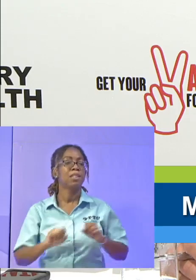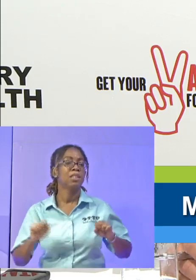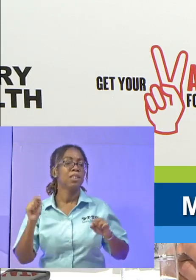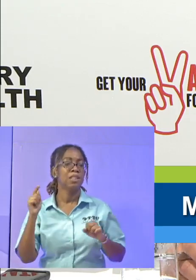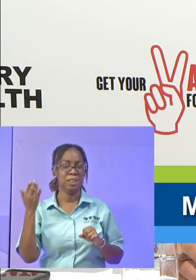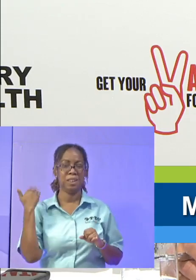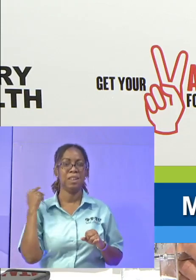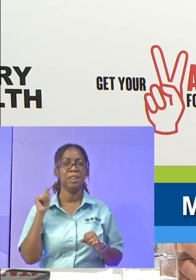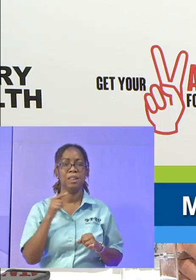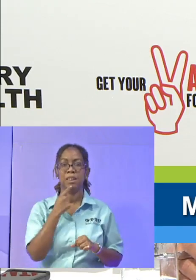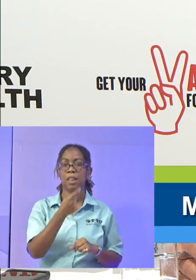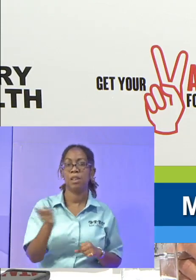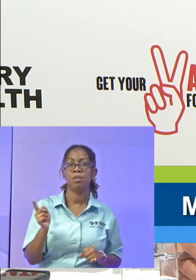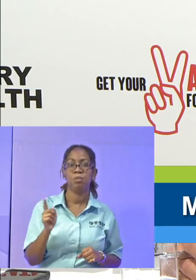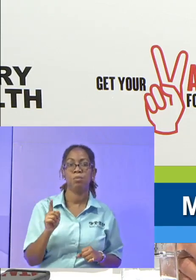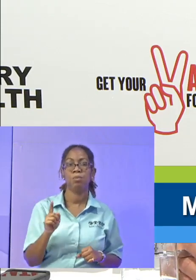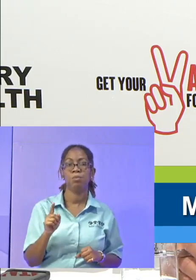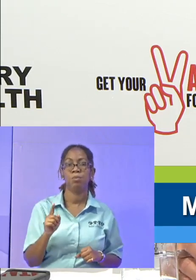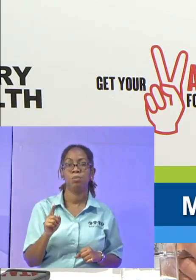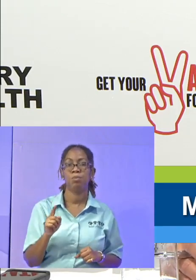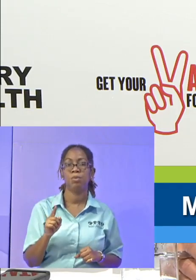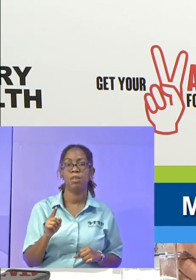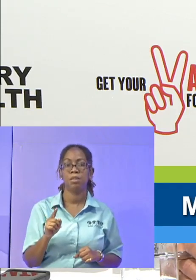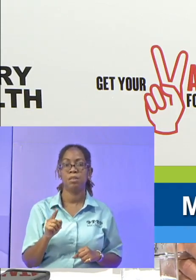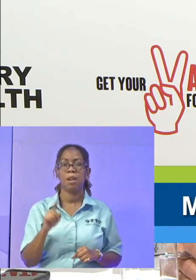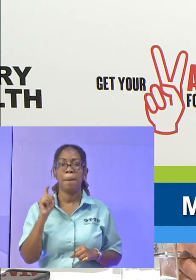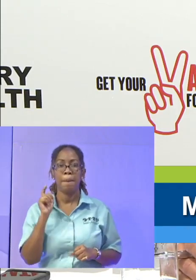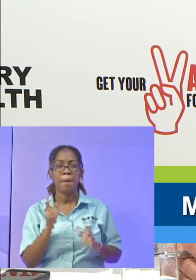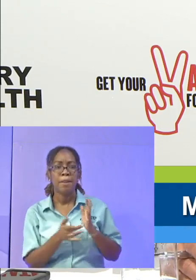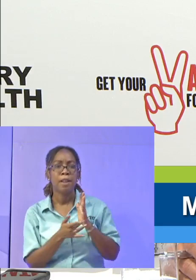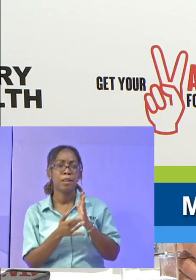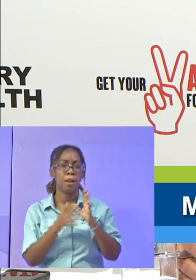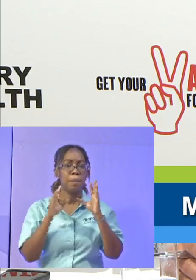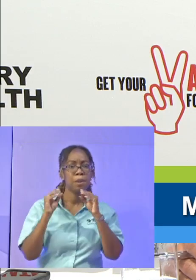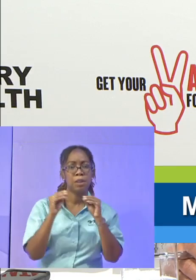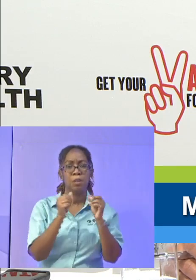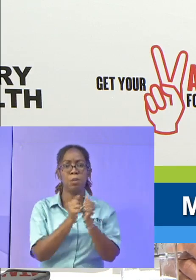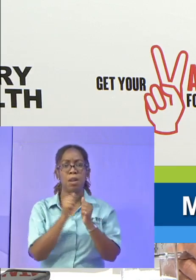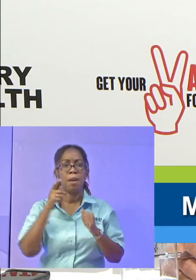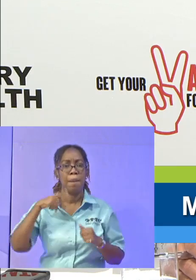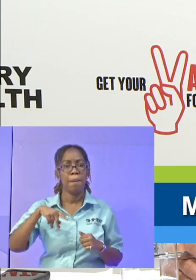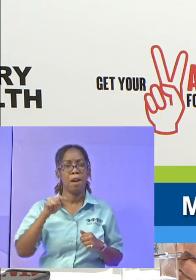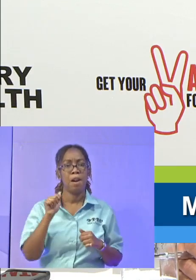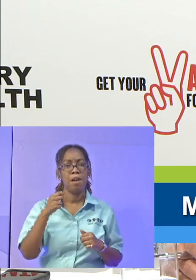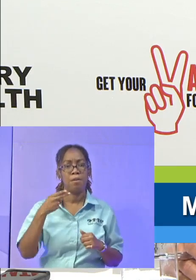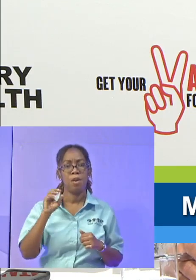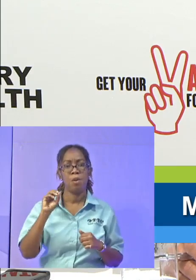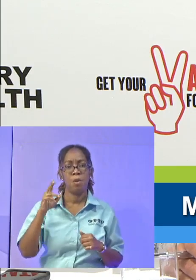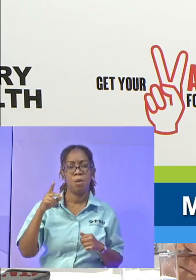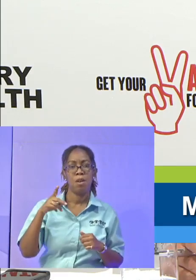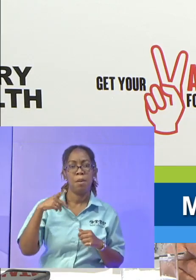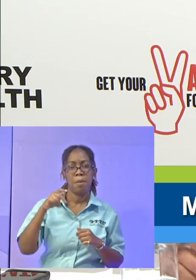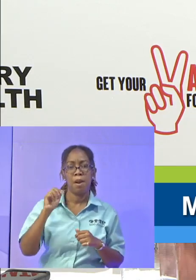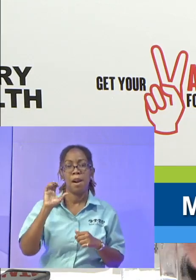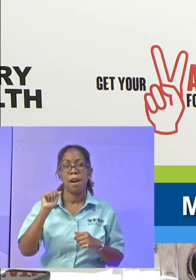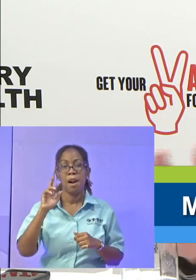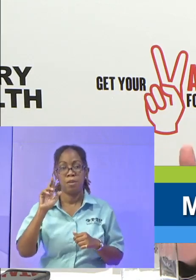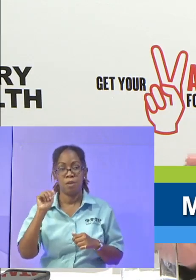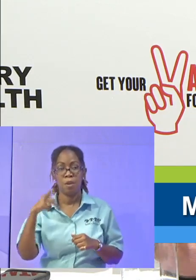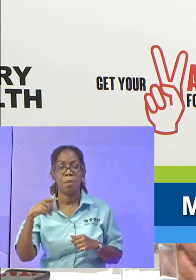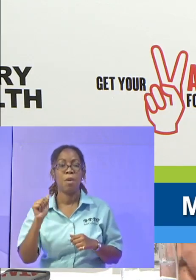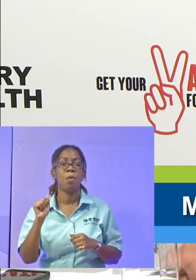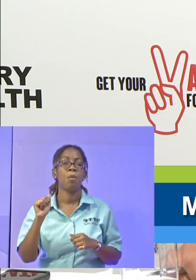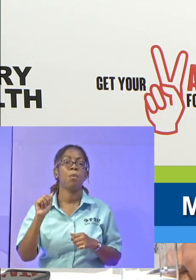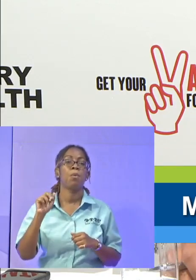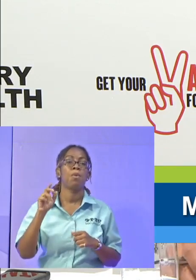indicated that we had to have our technical meetings with PAHO, CARFA, and others to